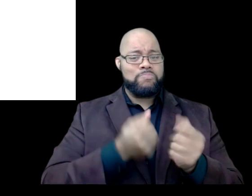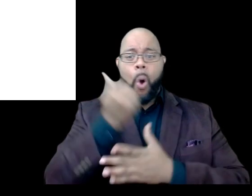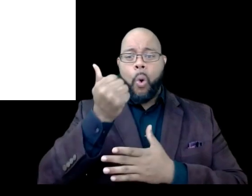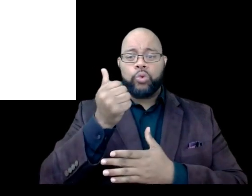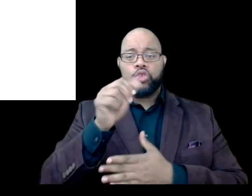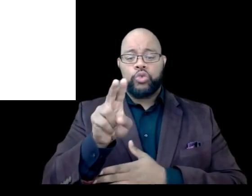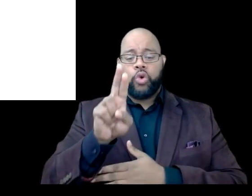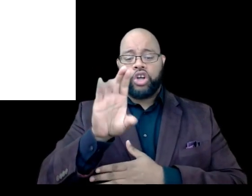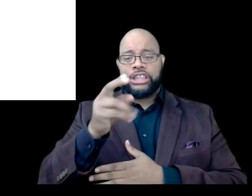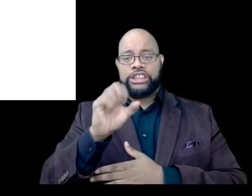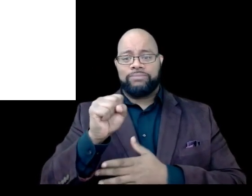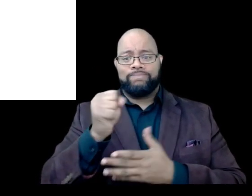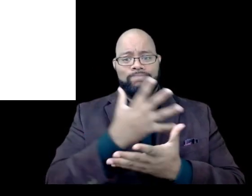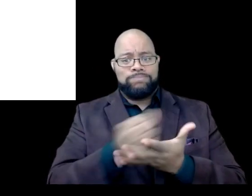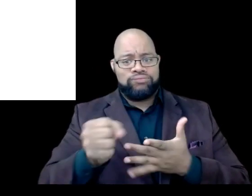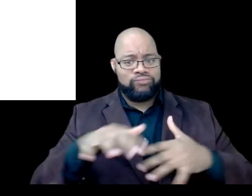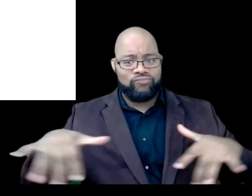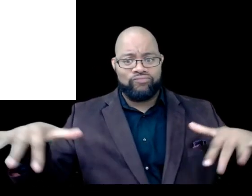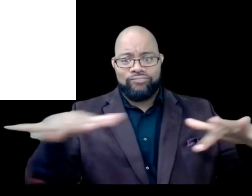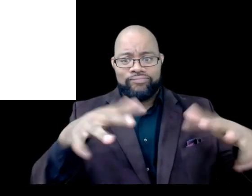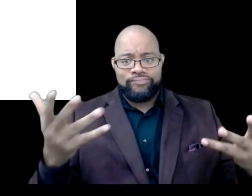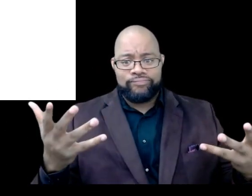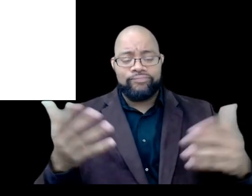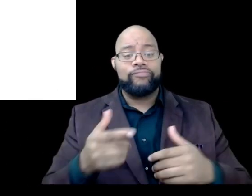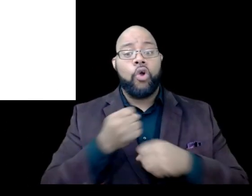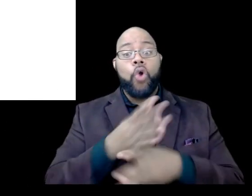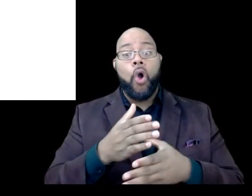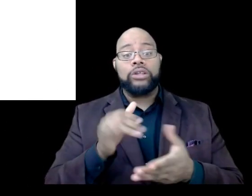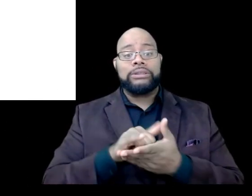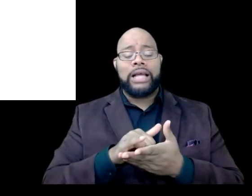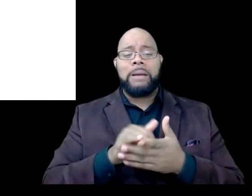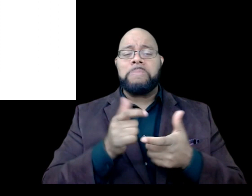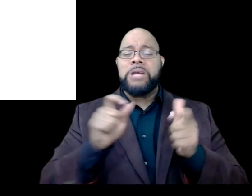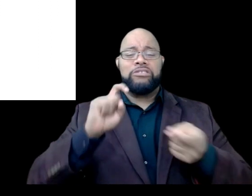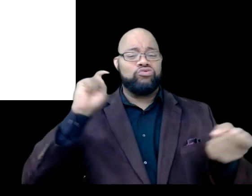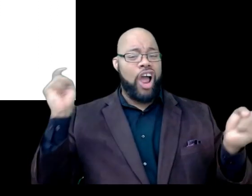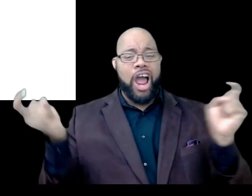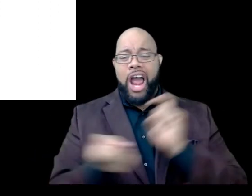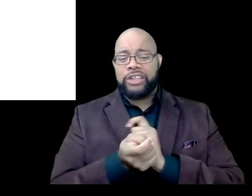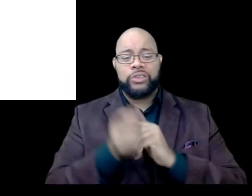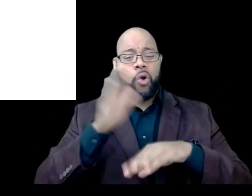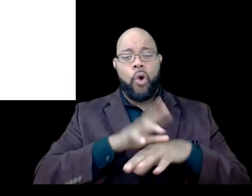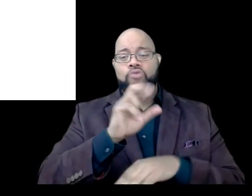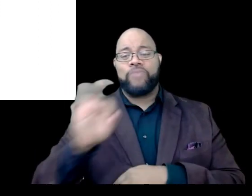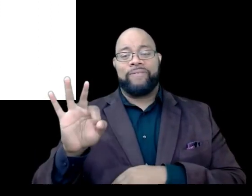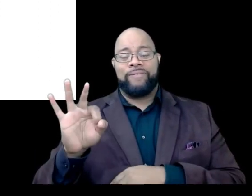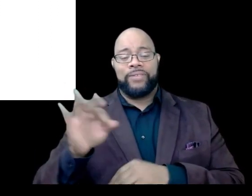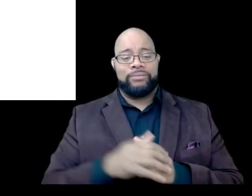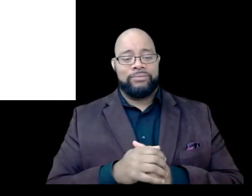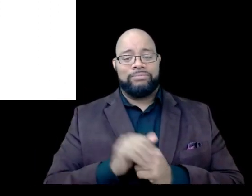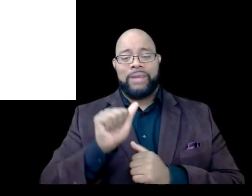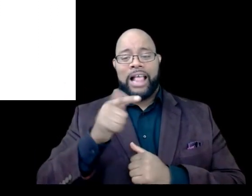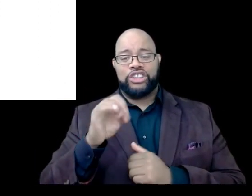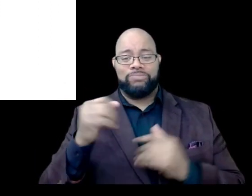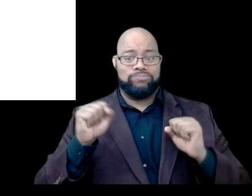out much of the long-spine sea urchin populations, thus causing dynamic changes on